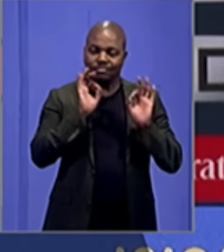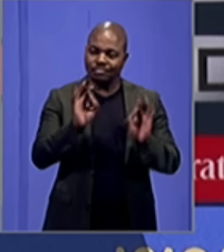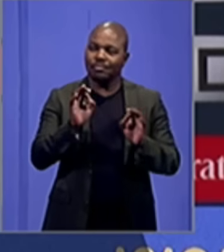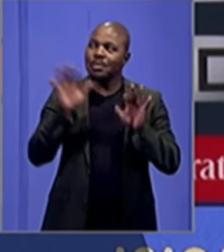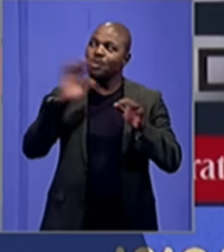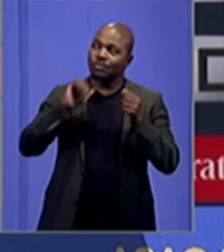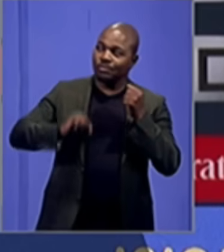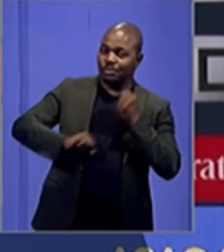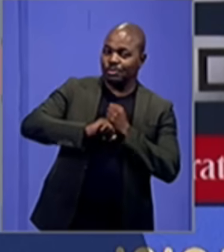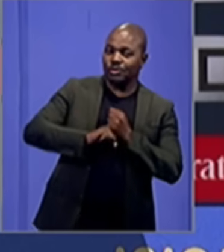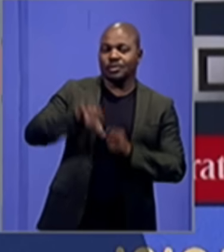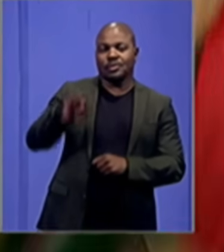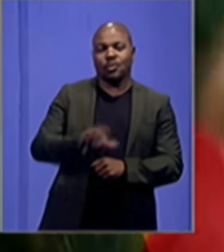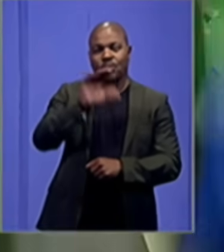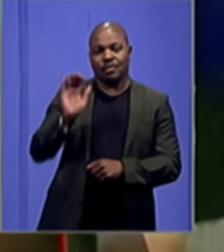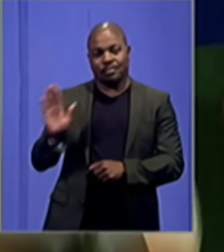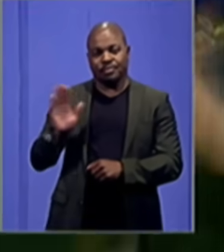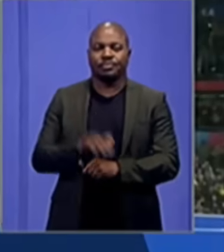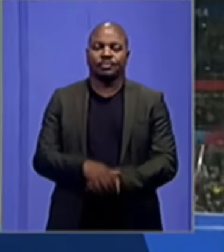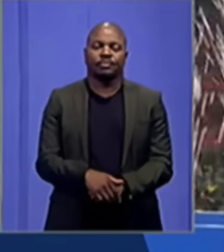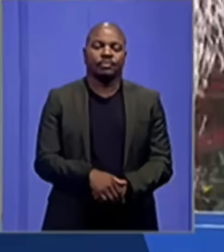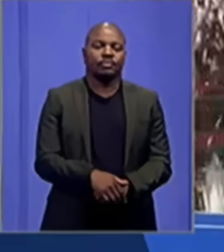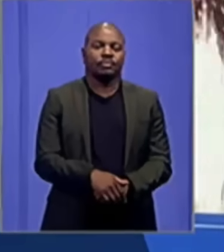fans, for South Africa.